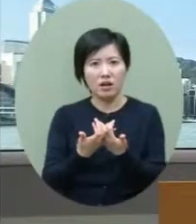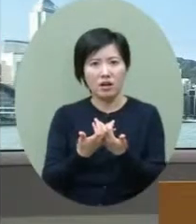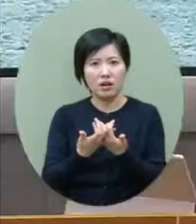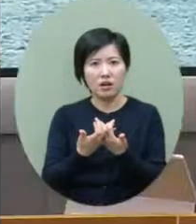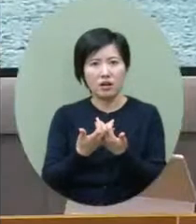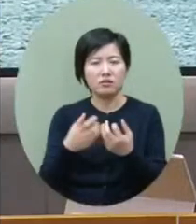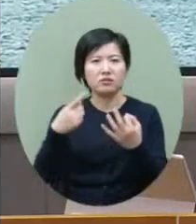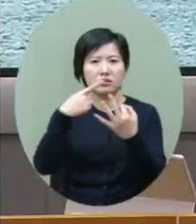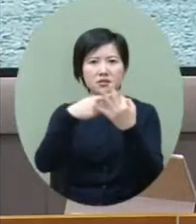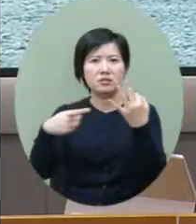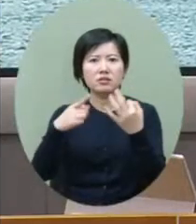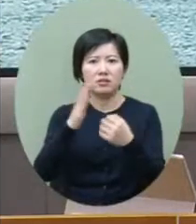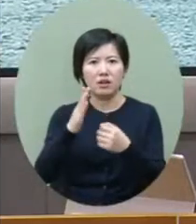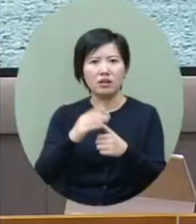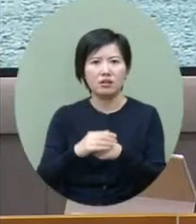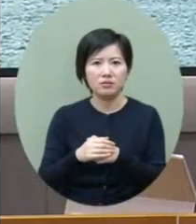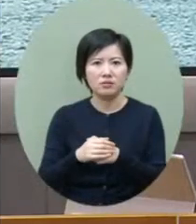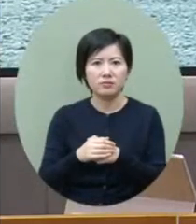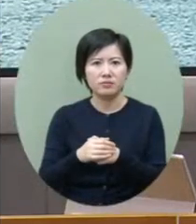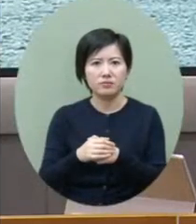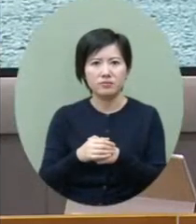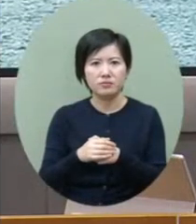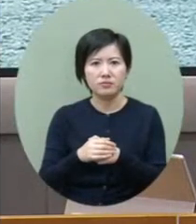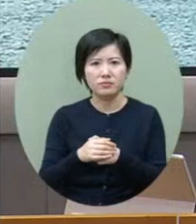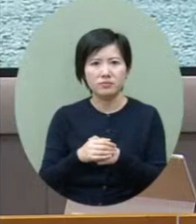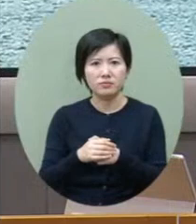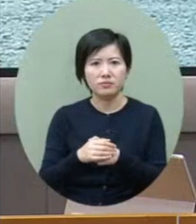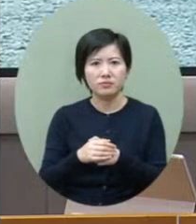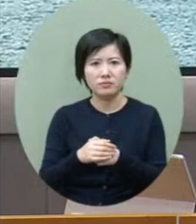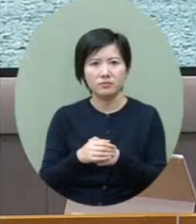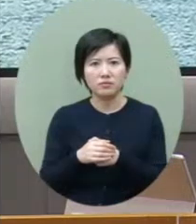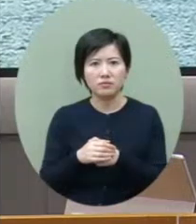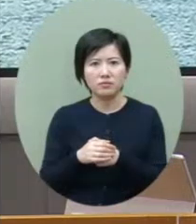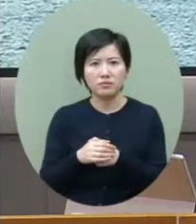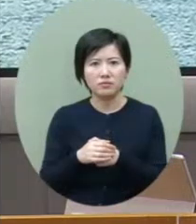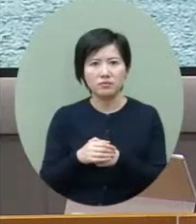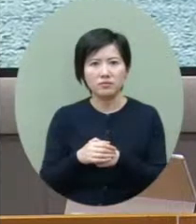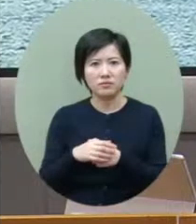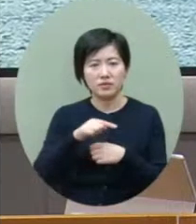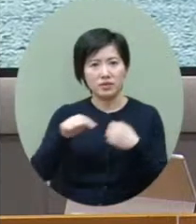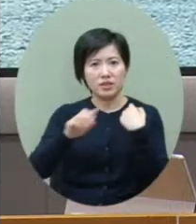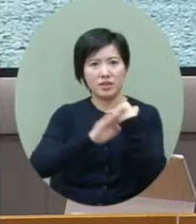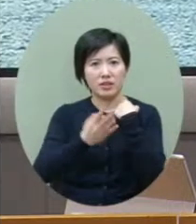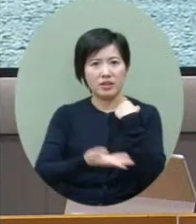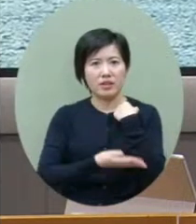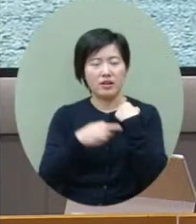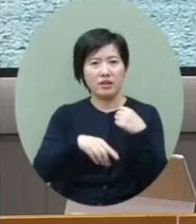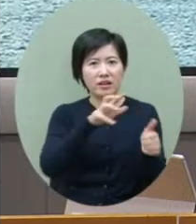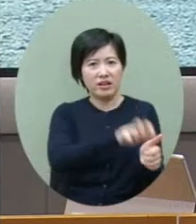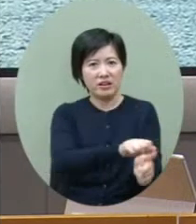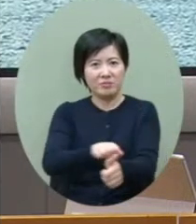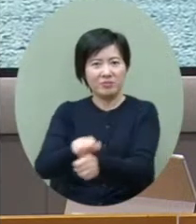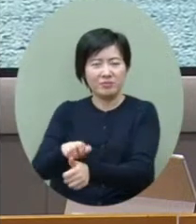I have around 30 preliminary confirmed cases today.